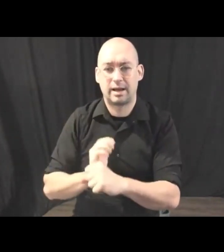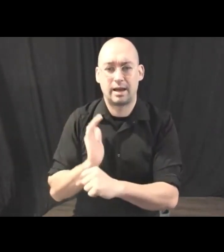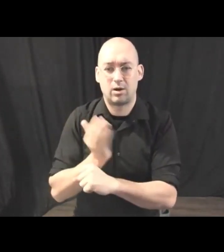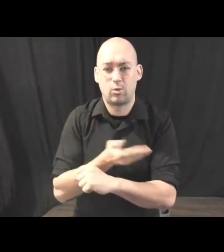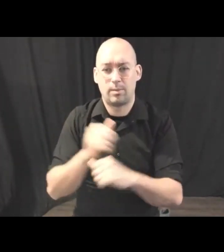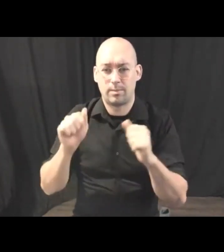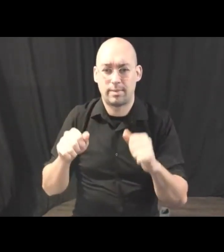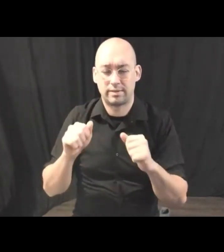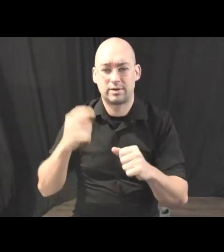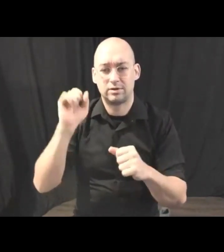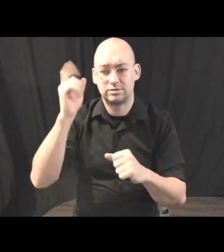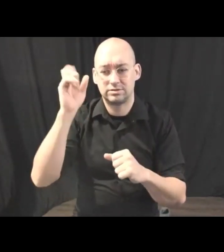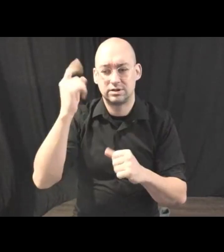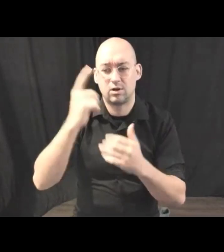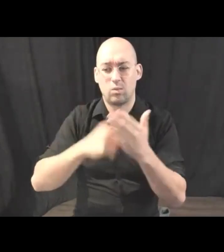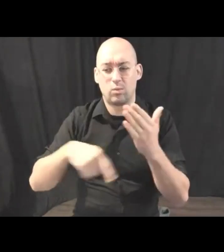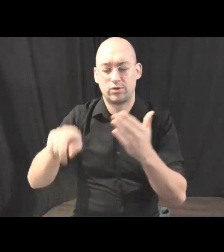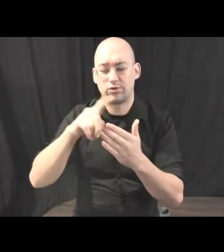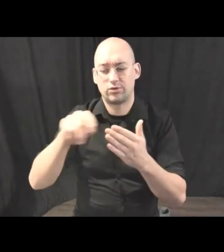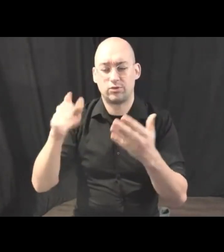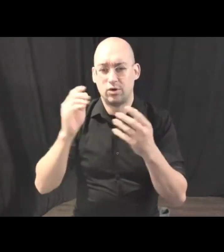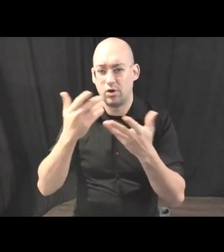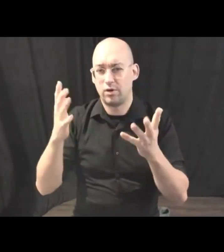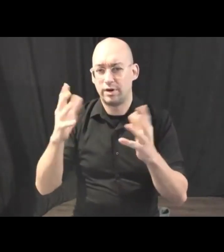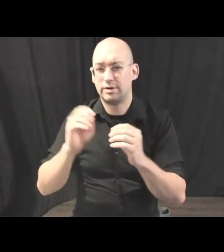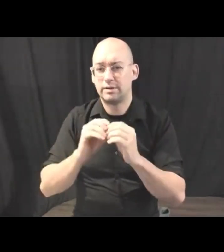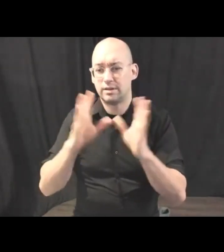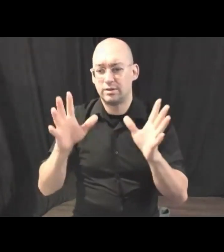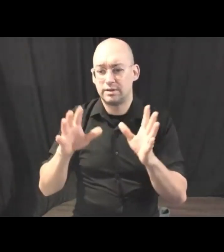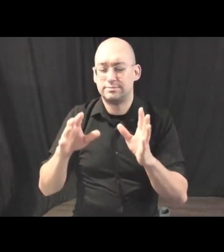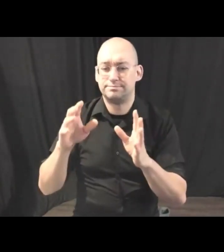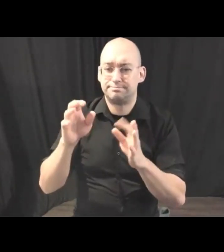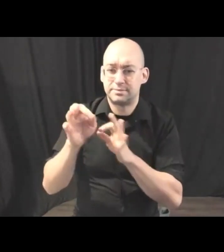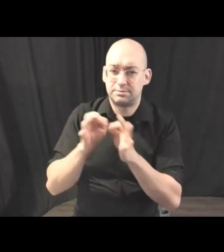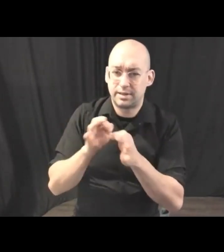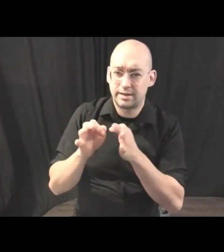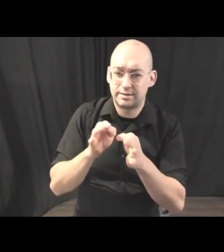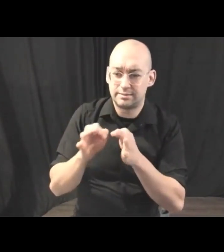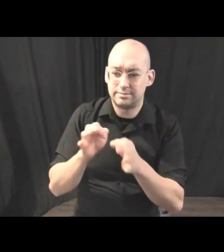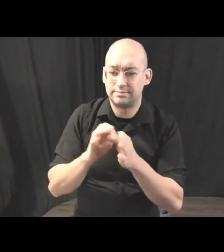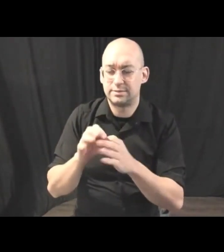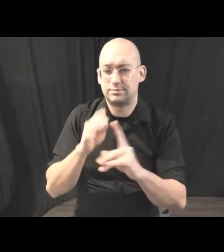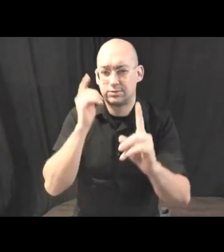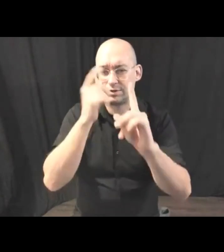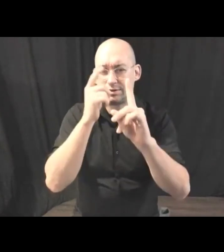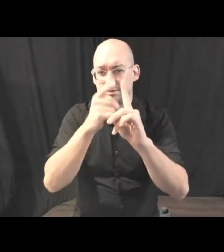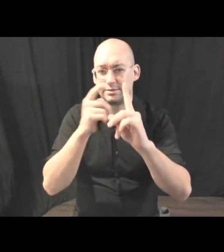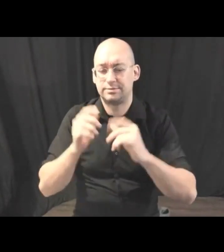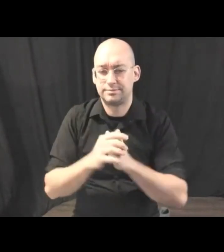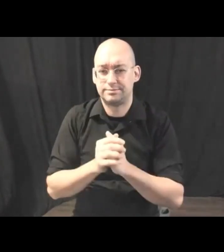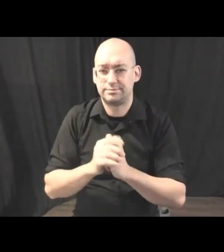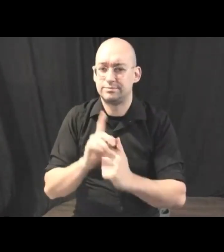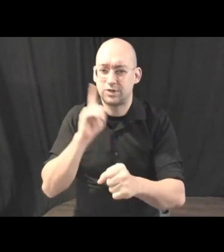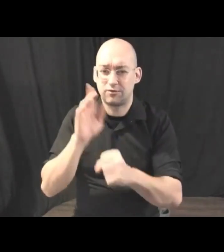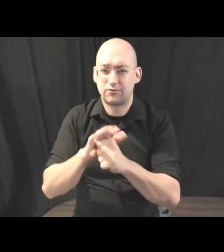realize what you all have clearly articulated as our goals and priorities real. You hear my reaffirmed commitment.